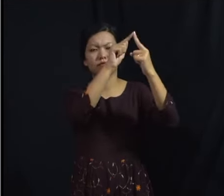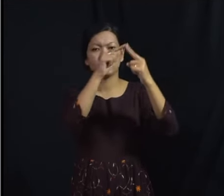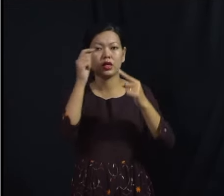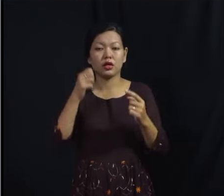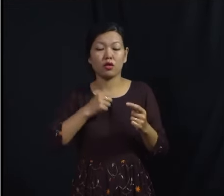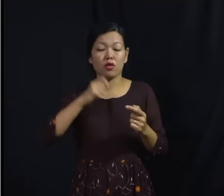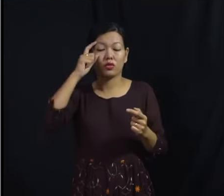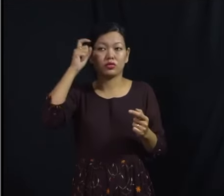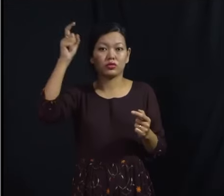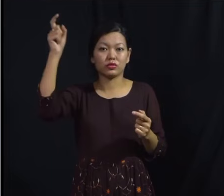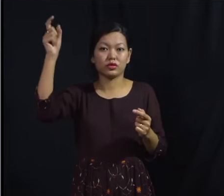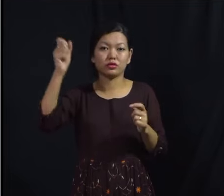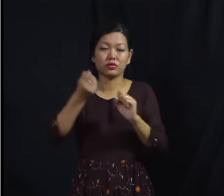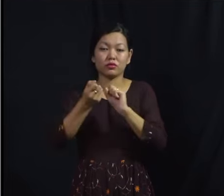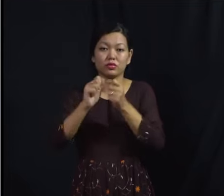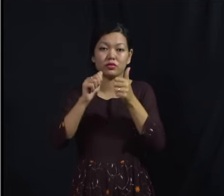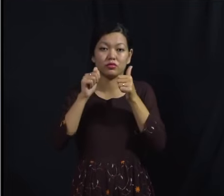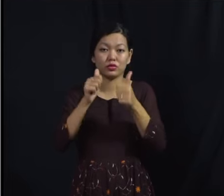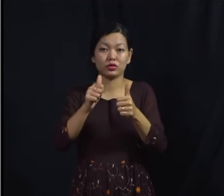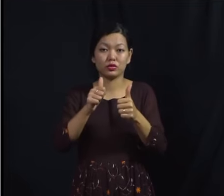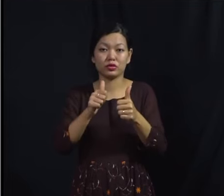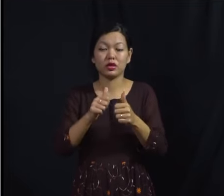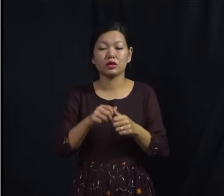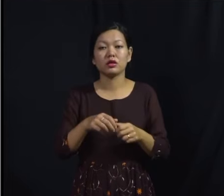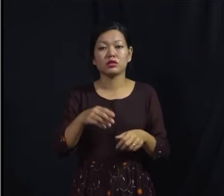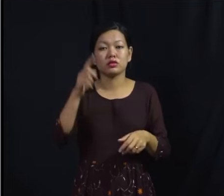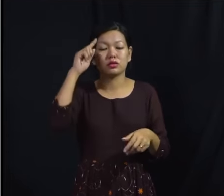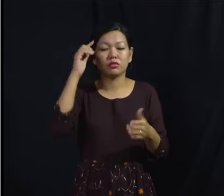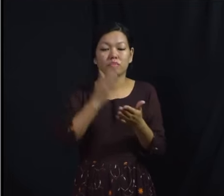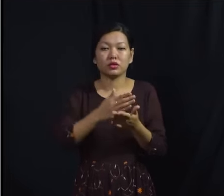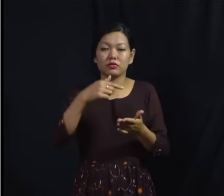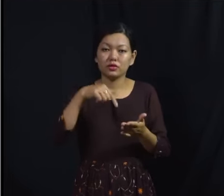to believe ourselves or to believe in yourself.